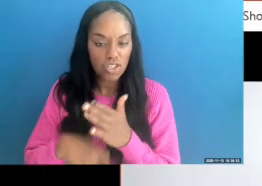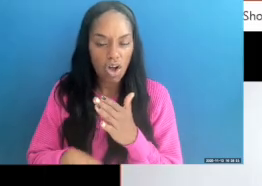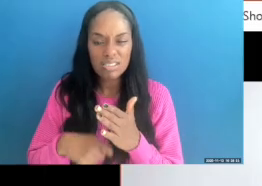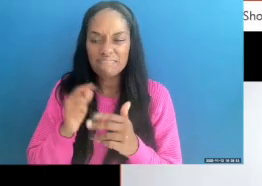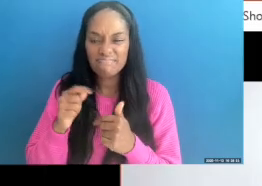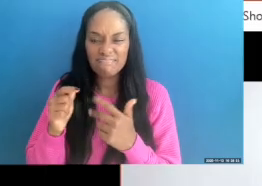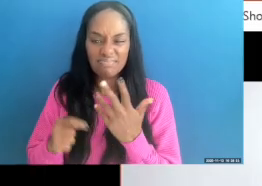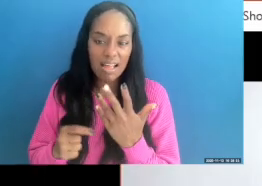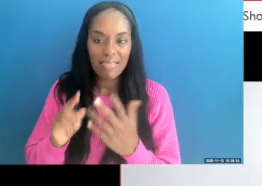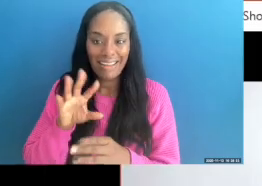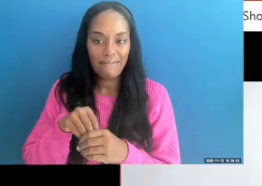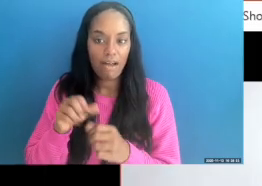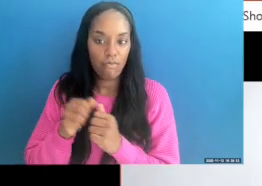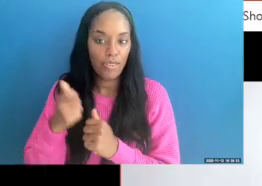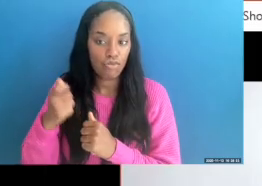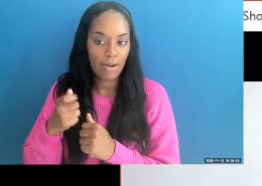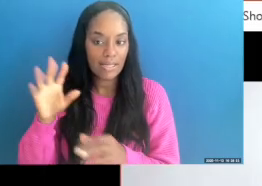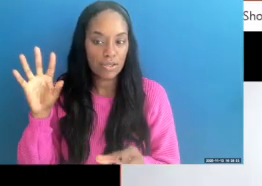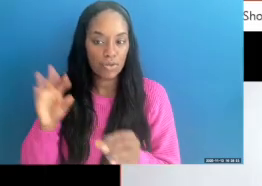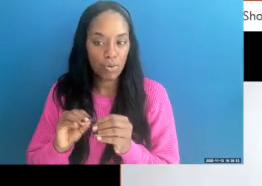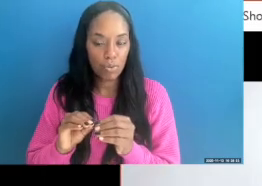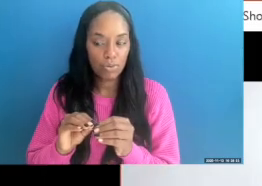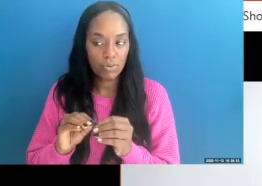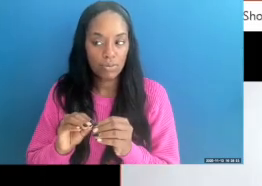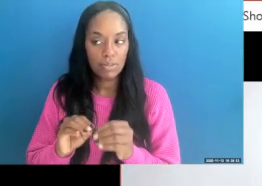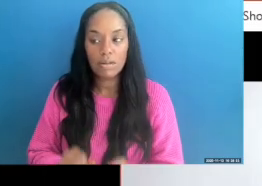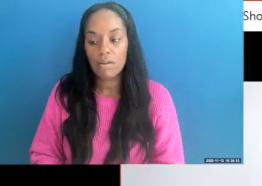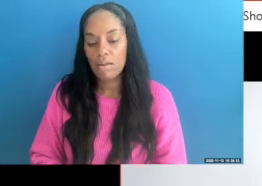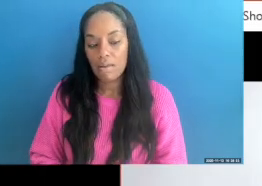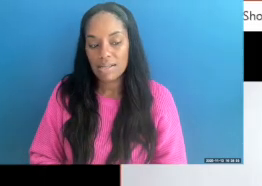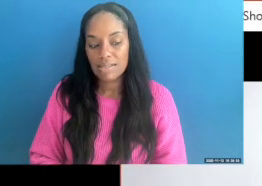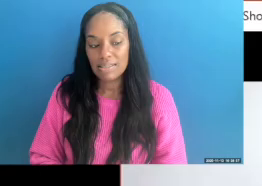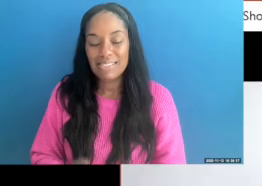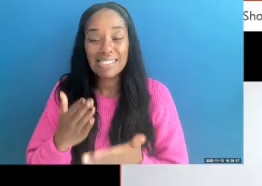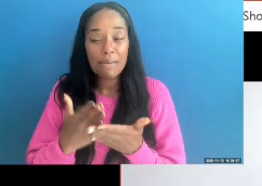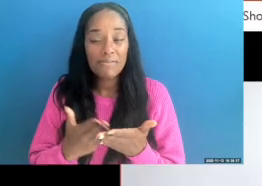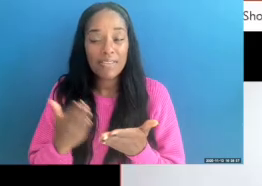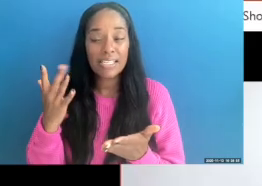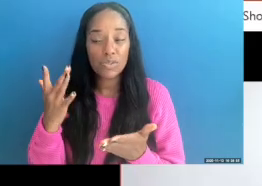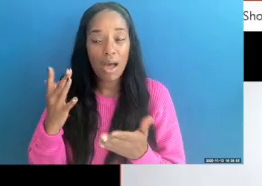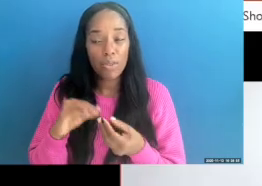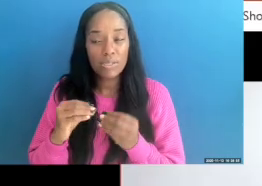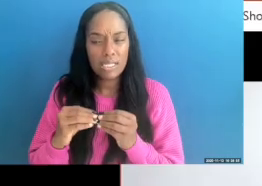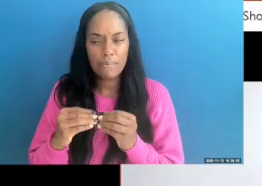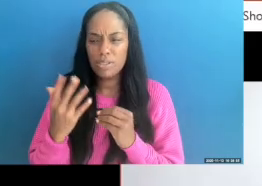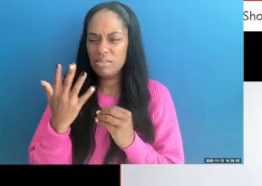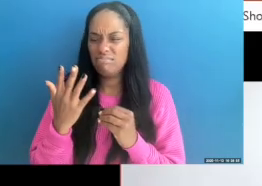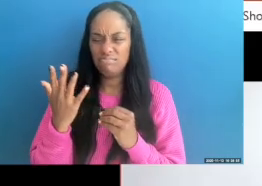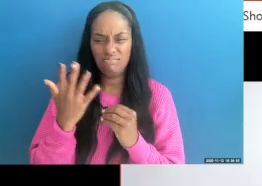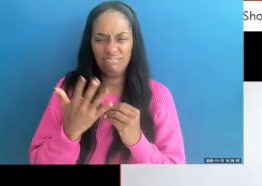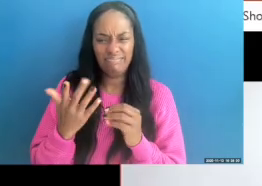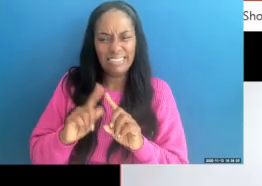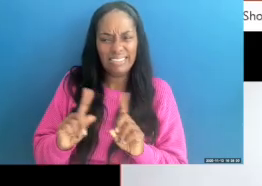outreach costs, and things that go into the grants as a total. And so some of that is what is at play and